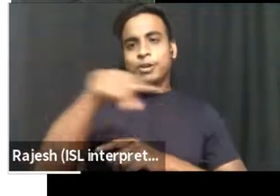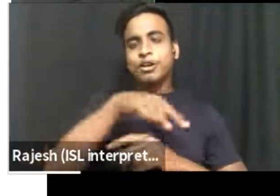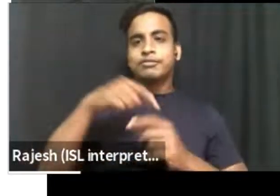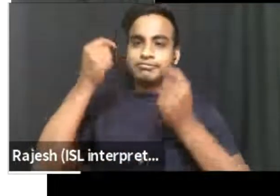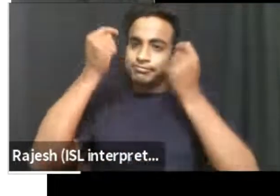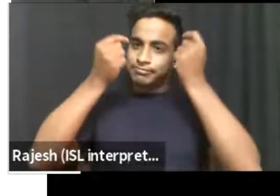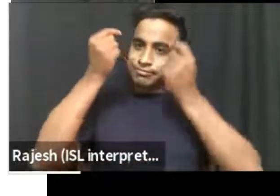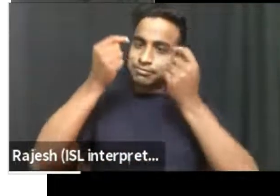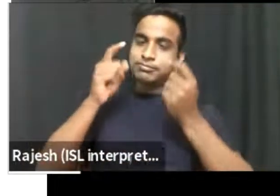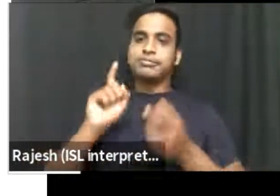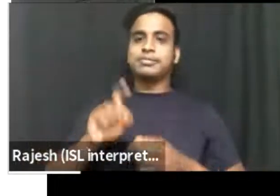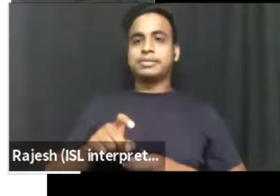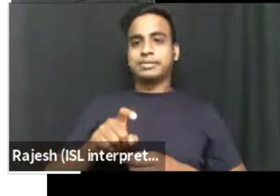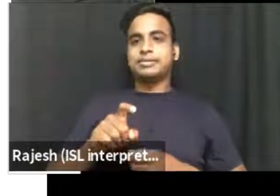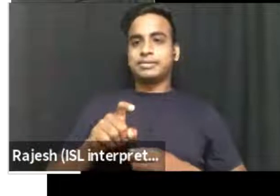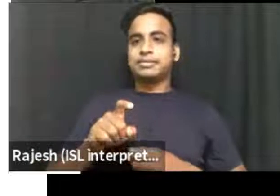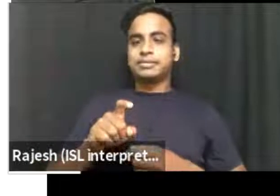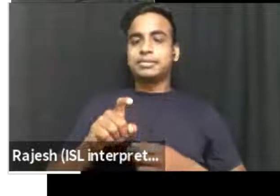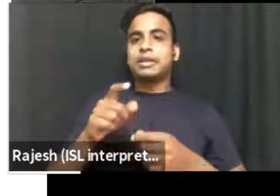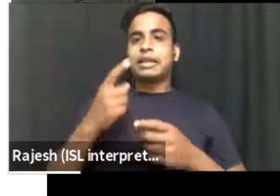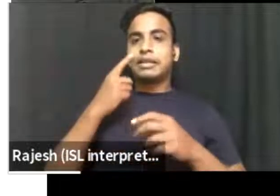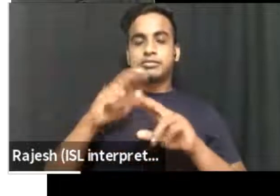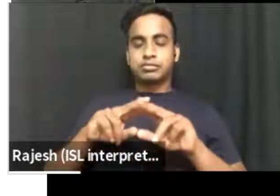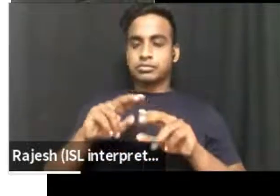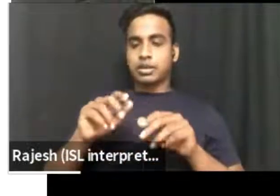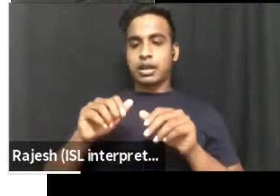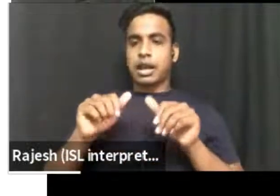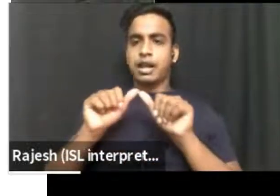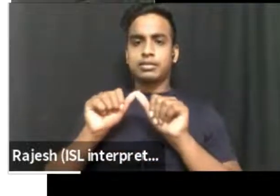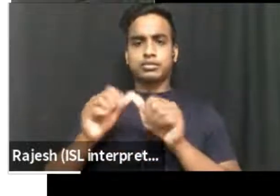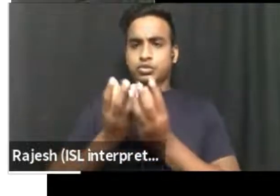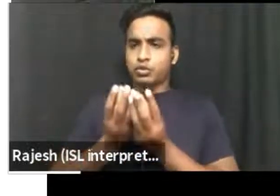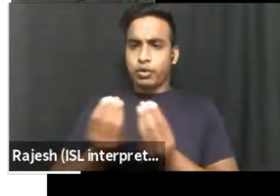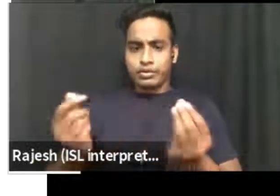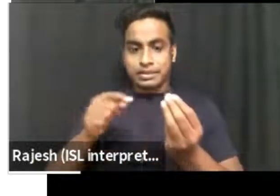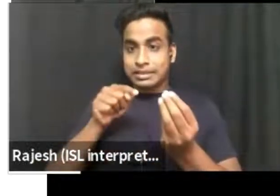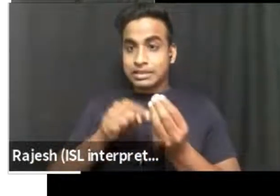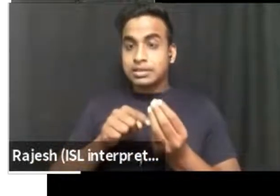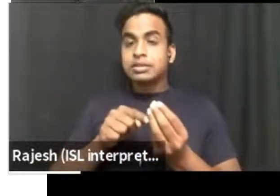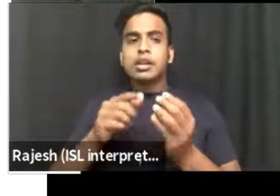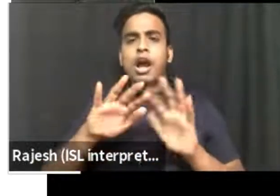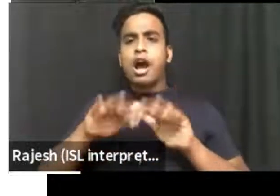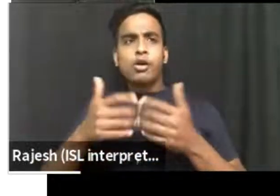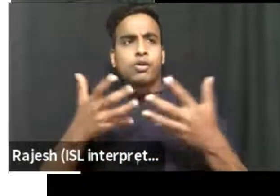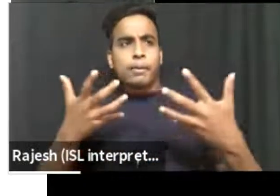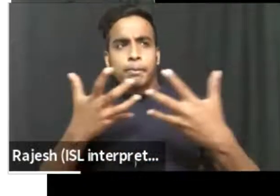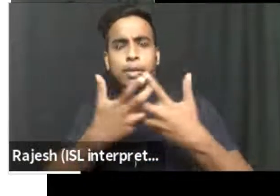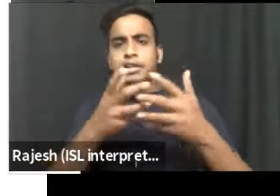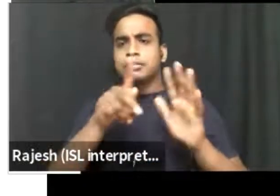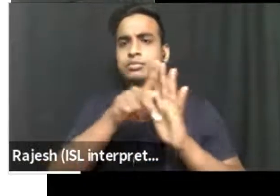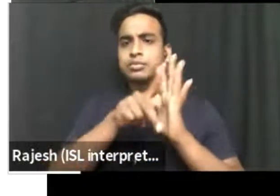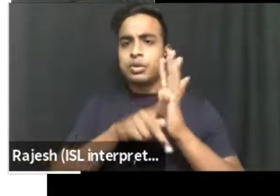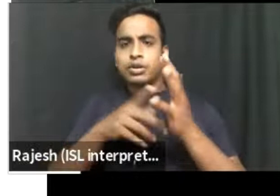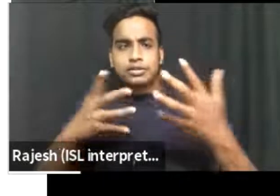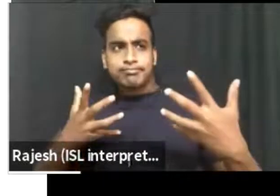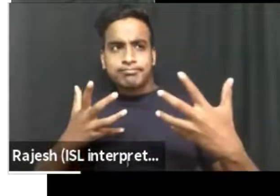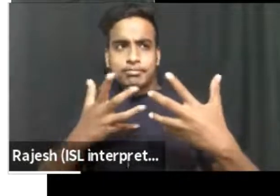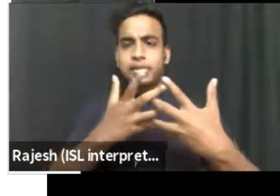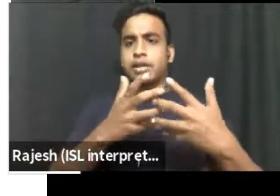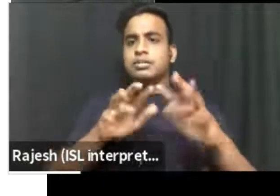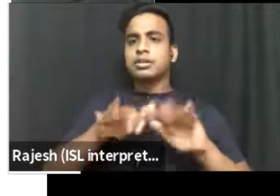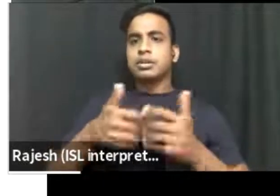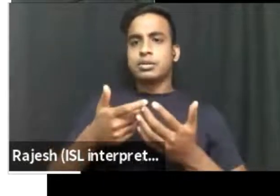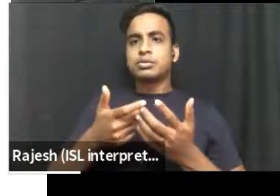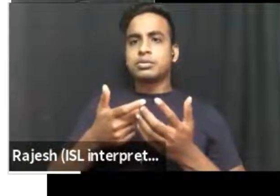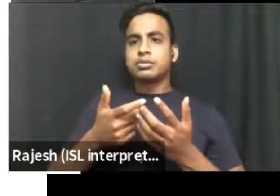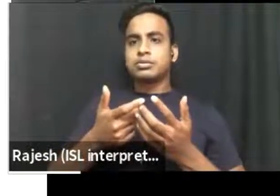and whether the resolution can talk about alignment of some of these action frameworks developed